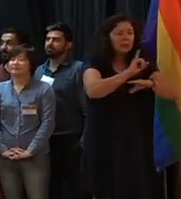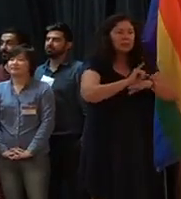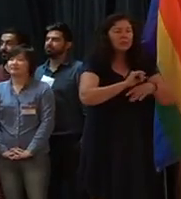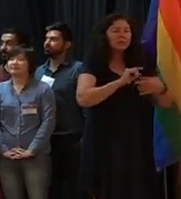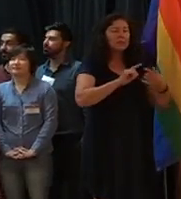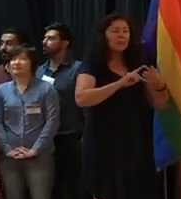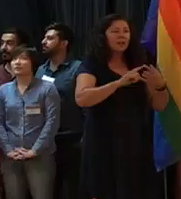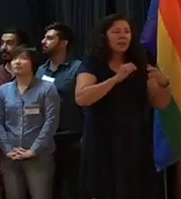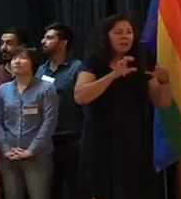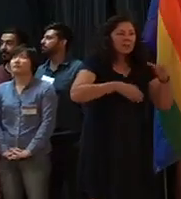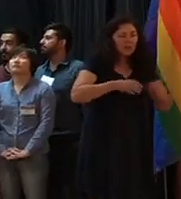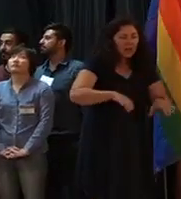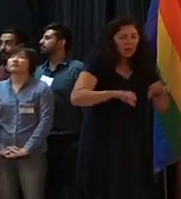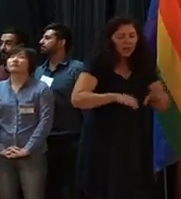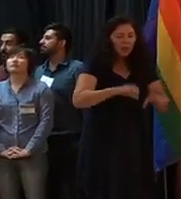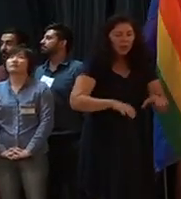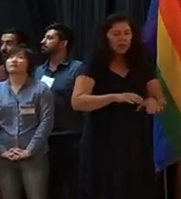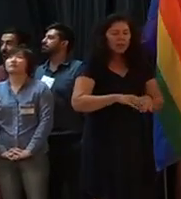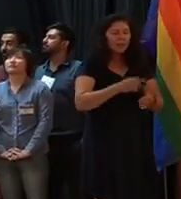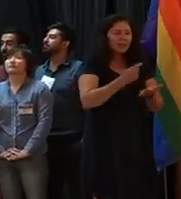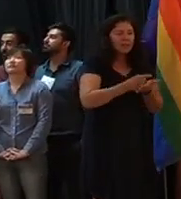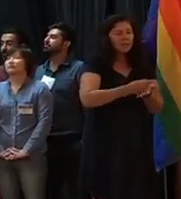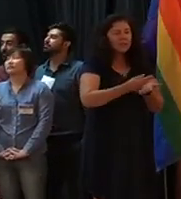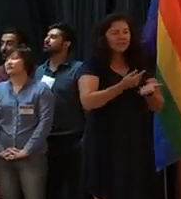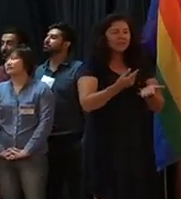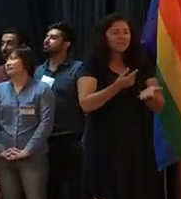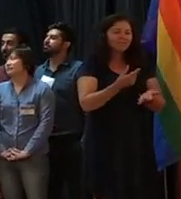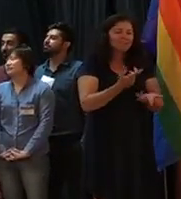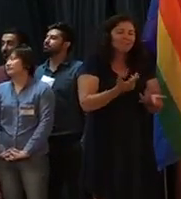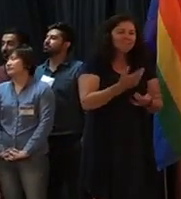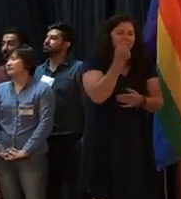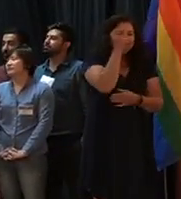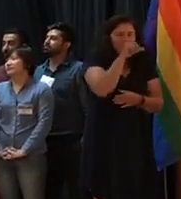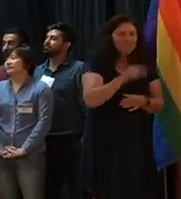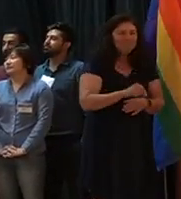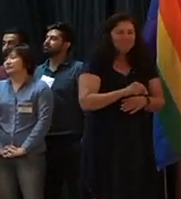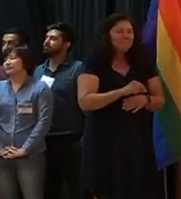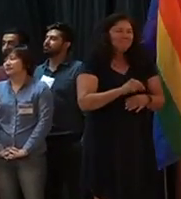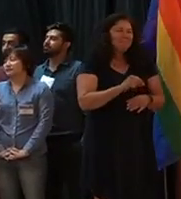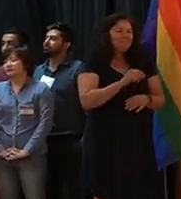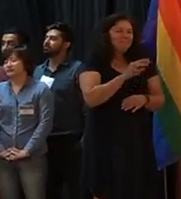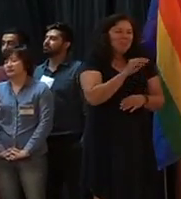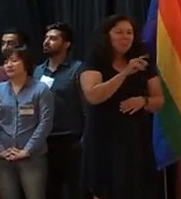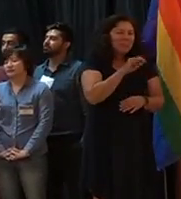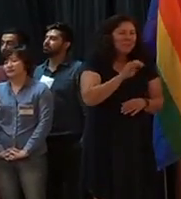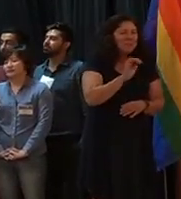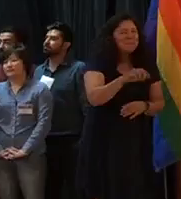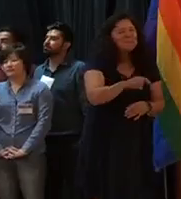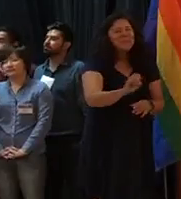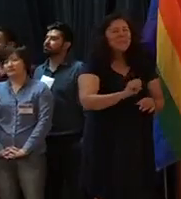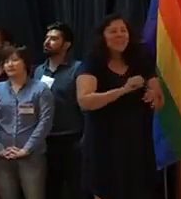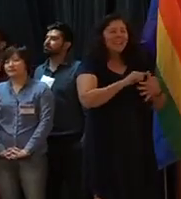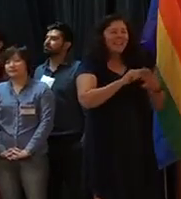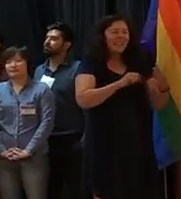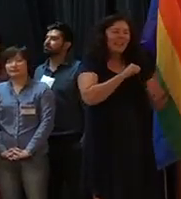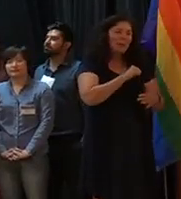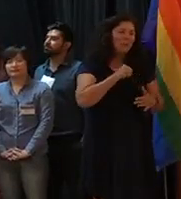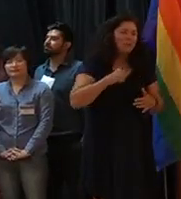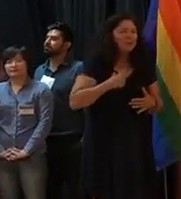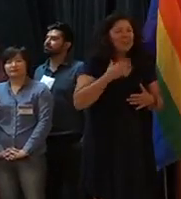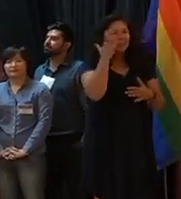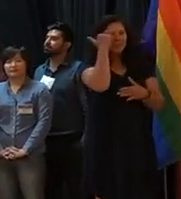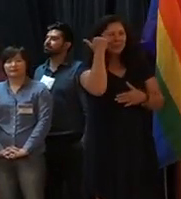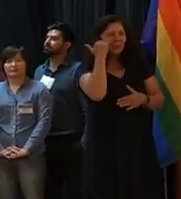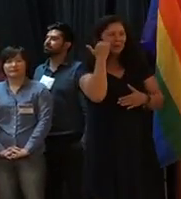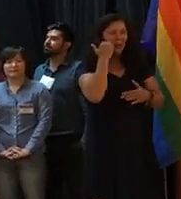Democratic Republic of Congo, Cote, Guyana, Guyana, Haiti, India, Italy, Kazakhstan, Mexico, Mozambique, Nepal, Niger, Palestinian Territories, Poland, Republic of Korea,